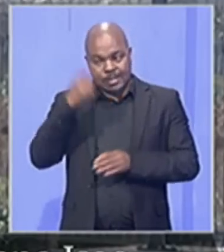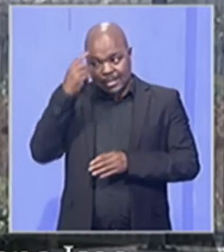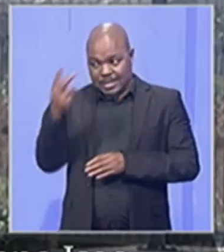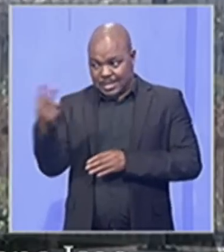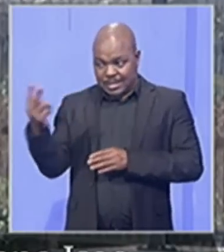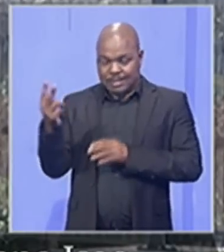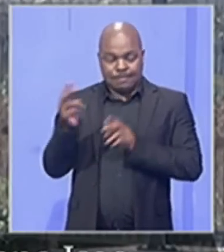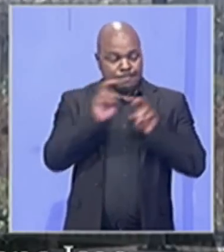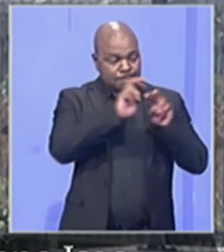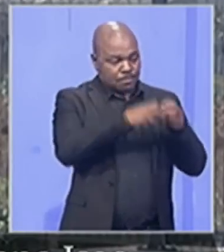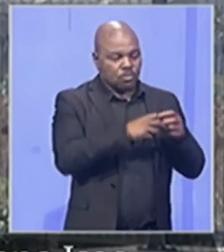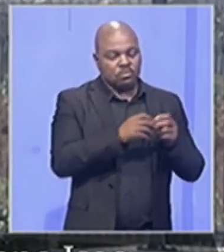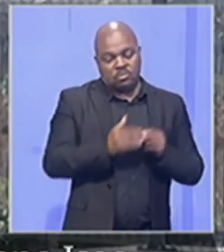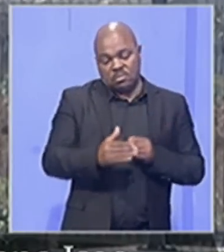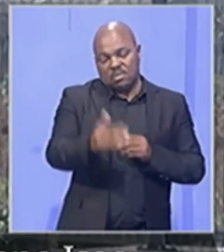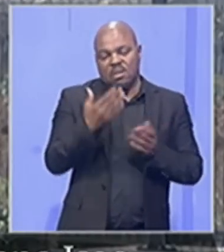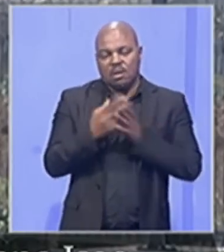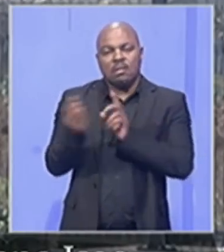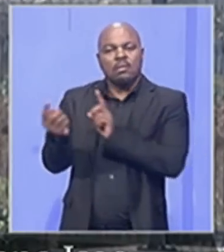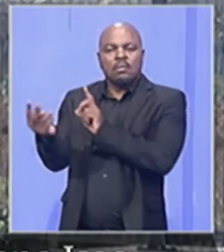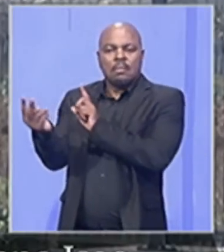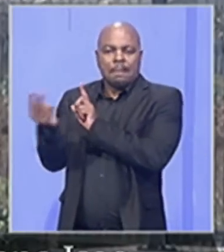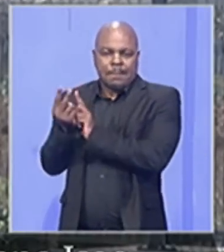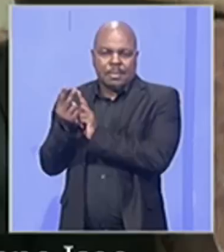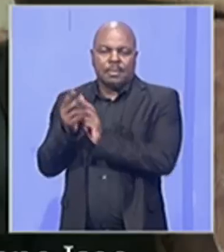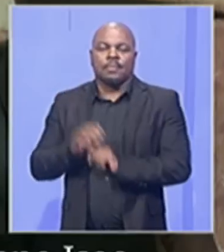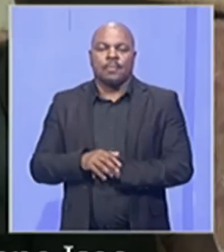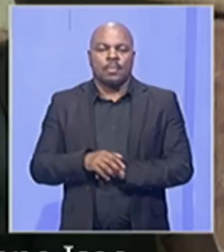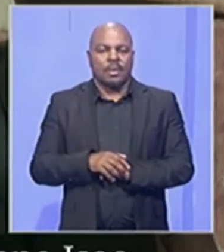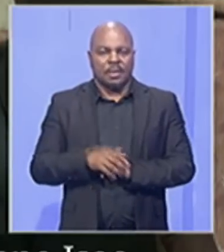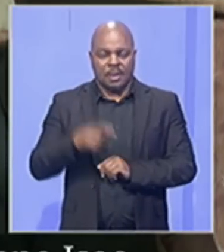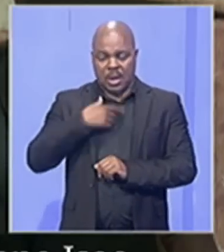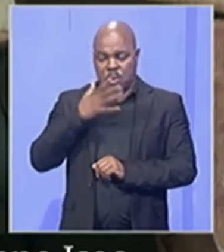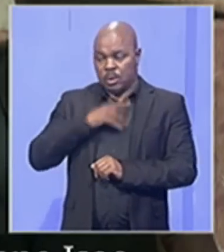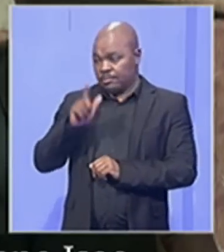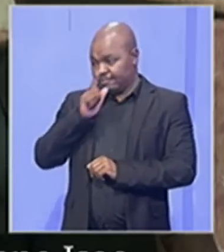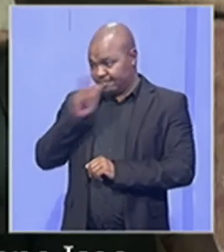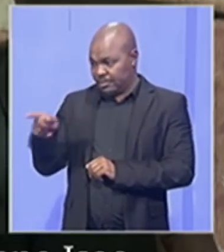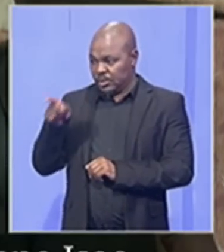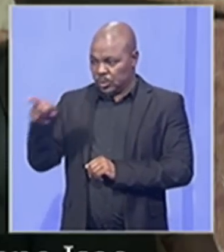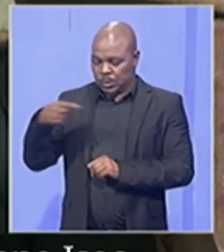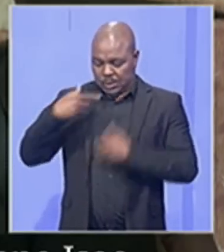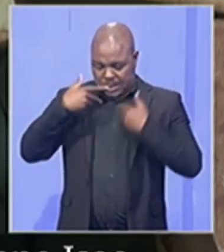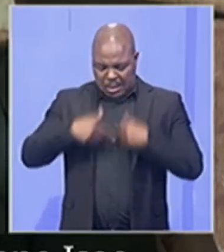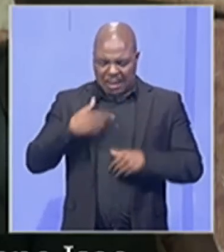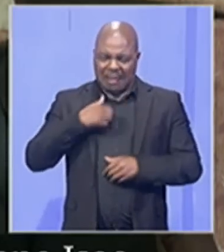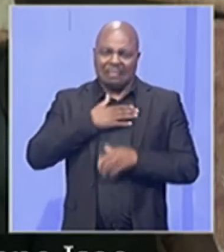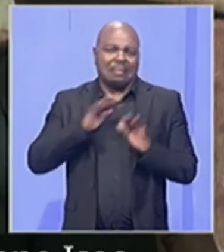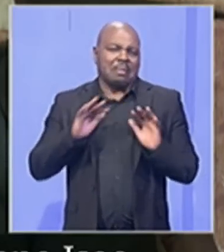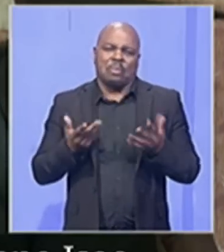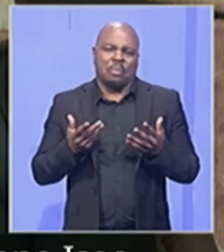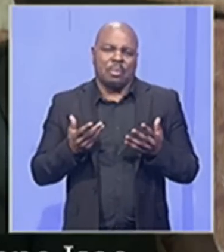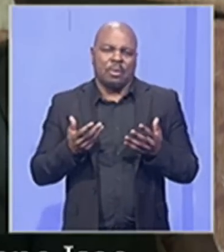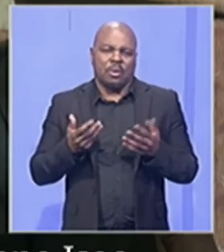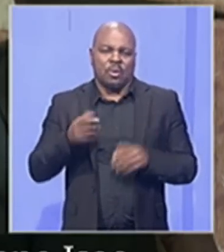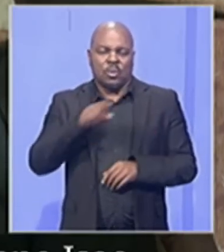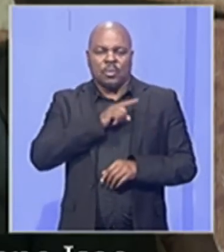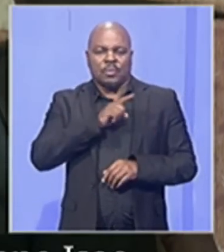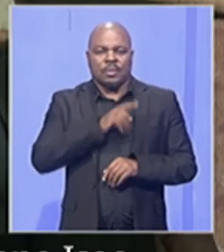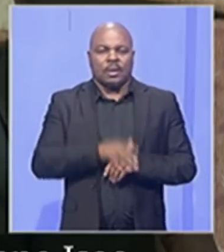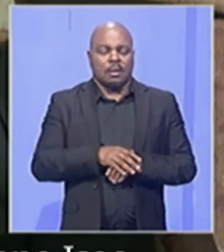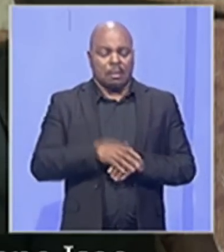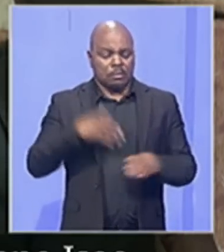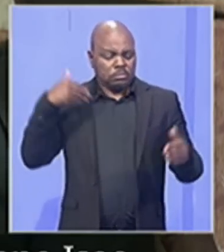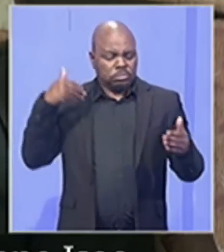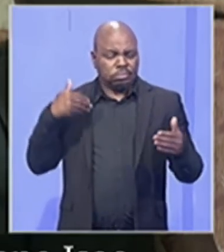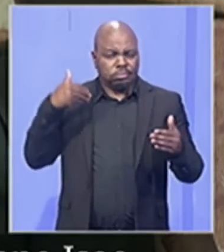gagwe. I just want to tell them how they make me feel gore the process e ke tsamaile